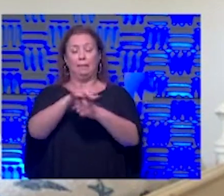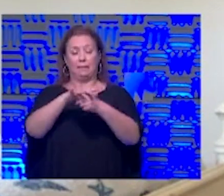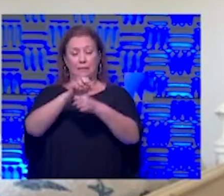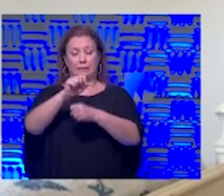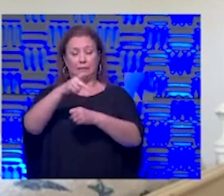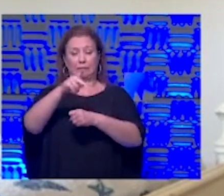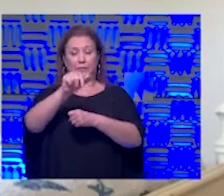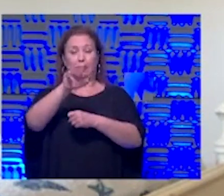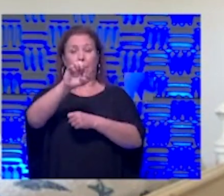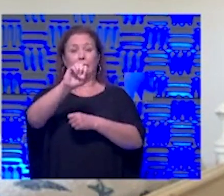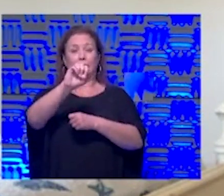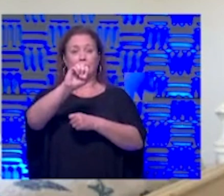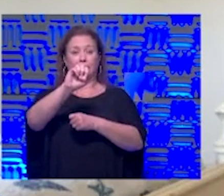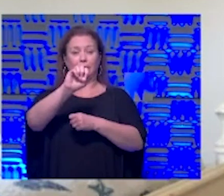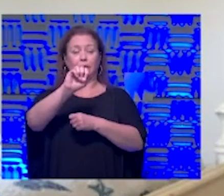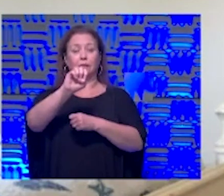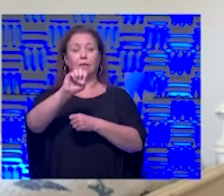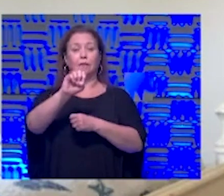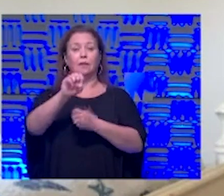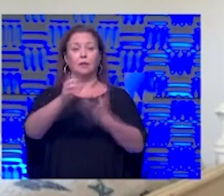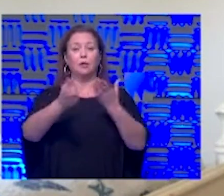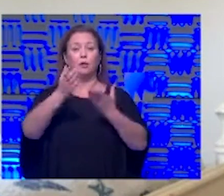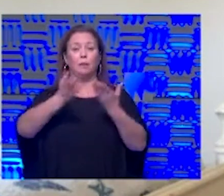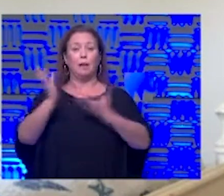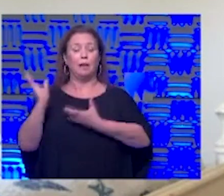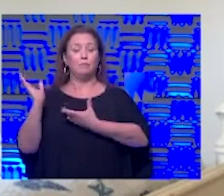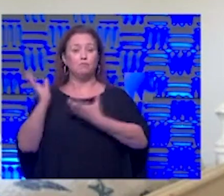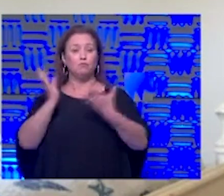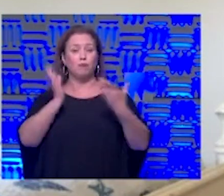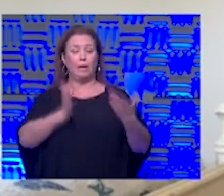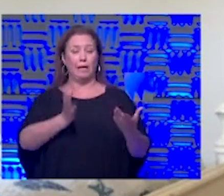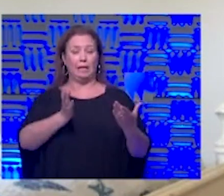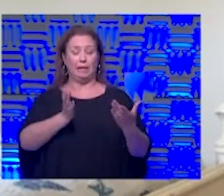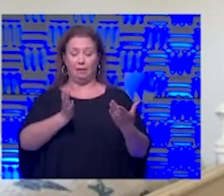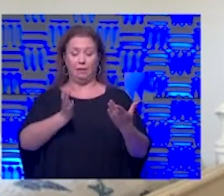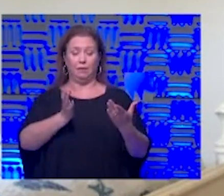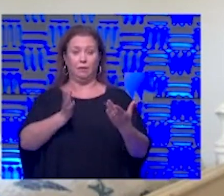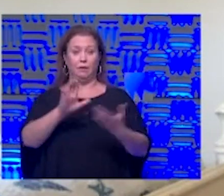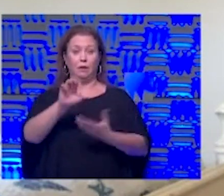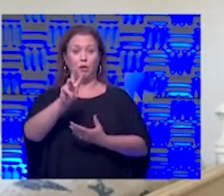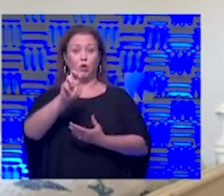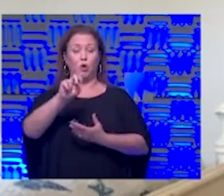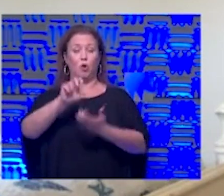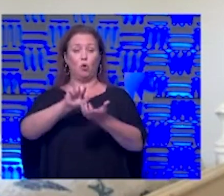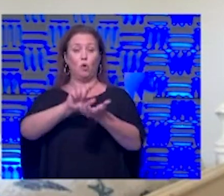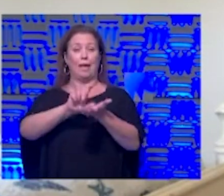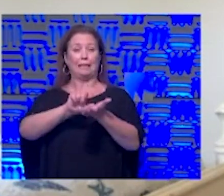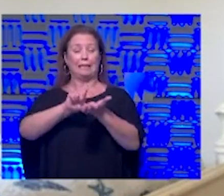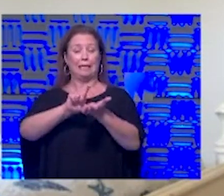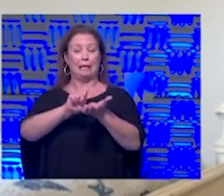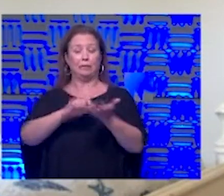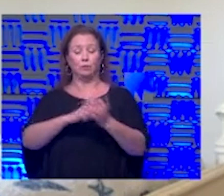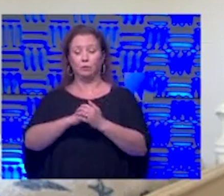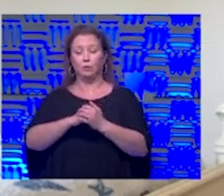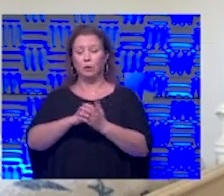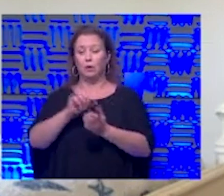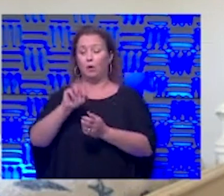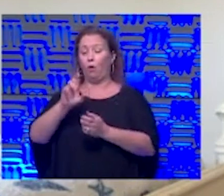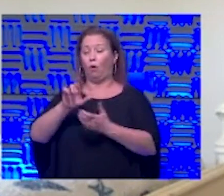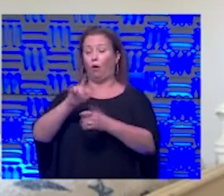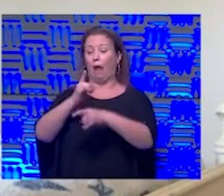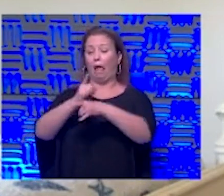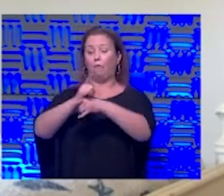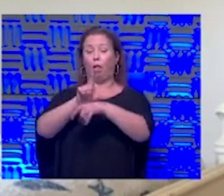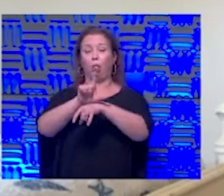itself. You may want to bring, just as traveling, you may want to bring your own hand sanitizer or